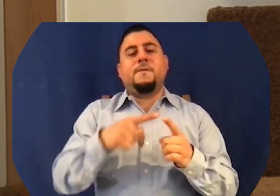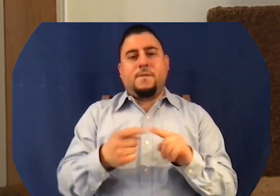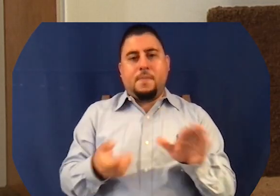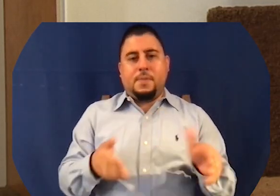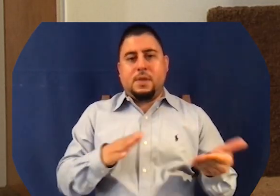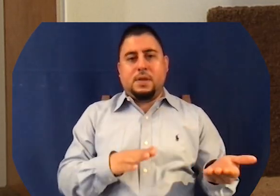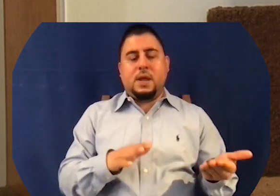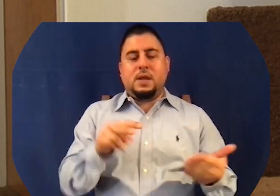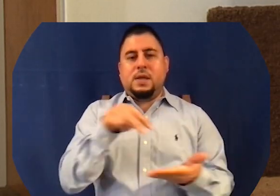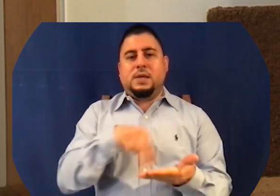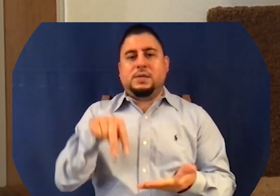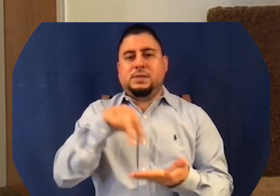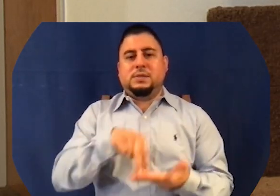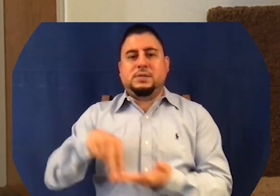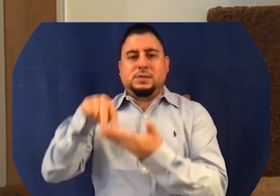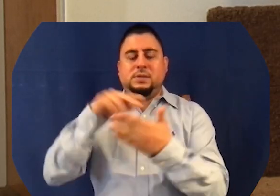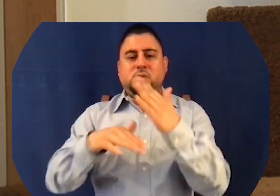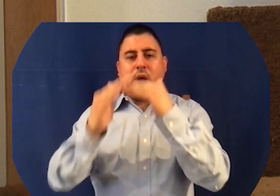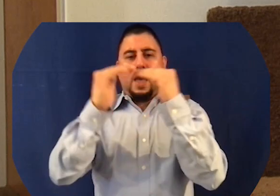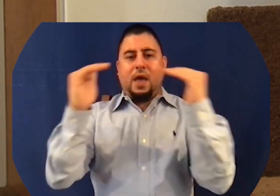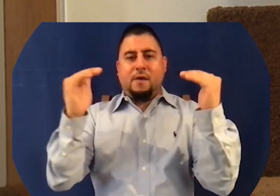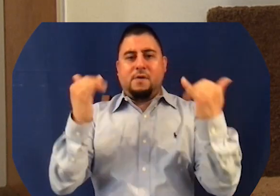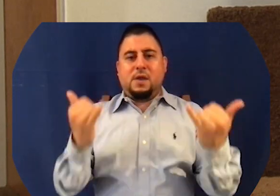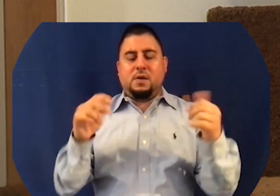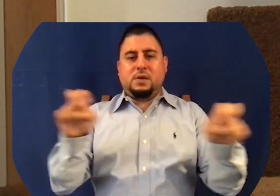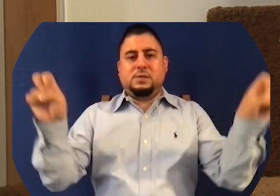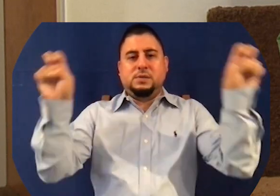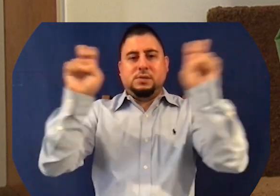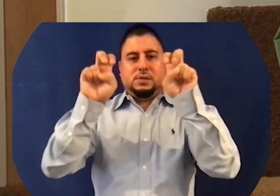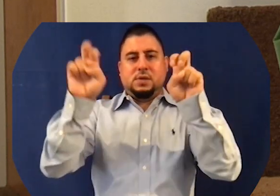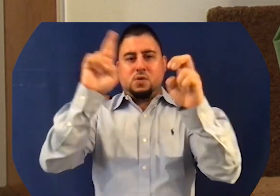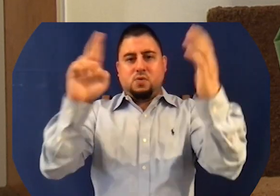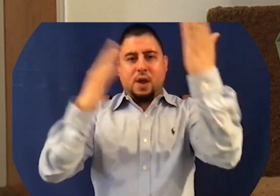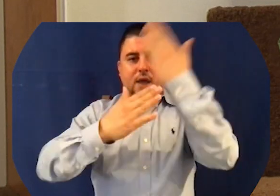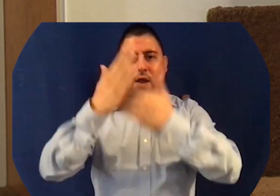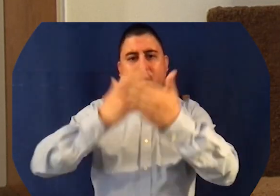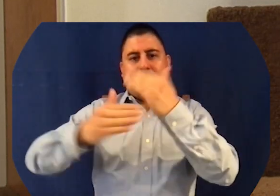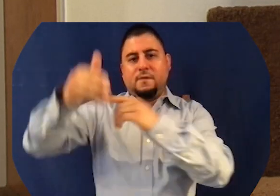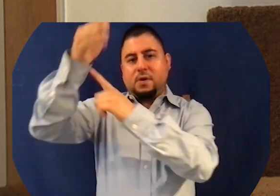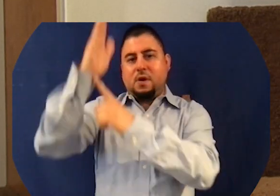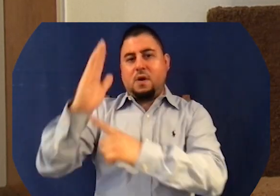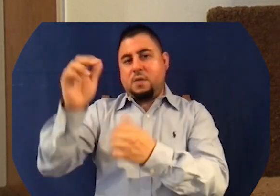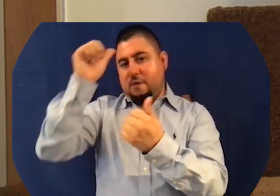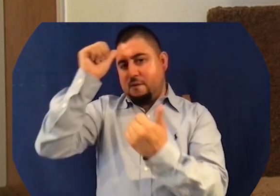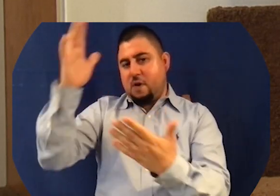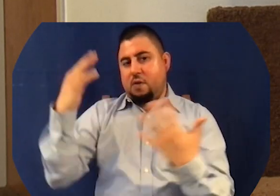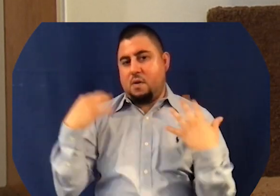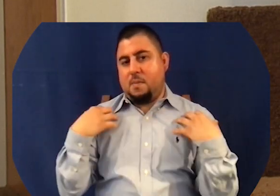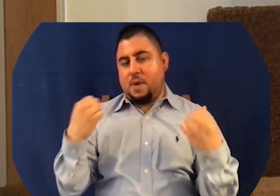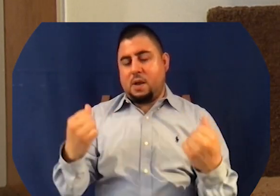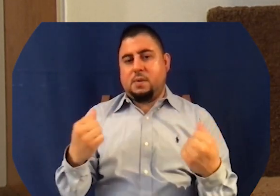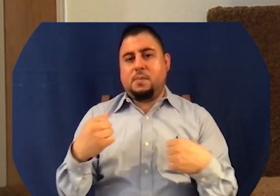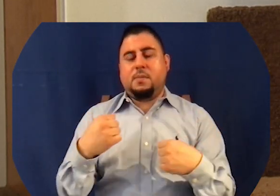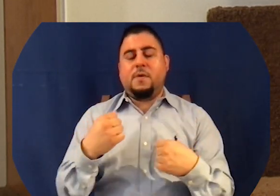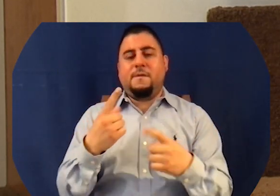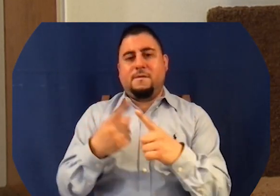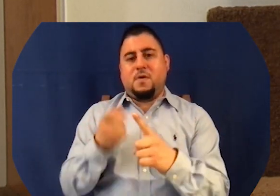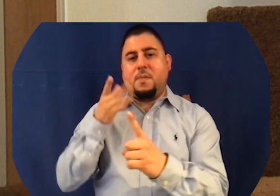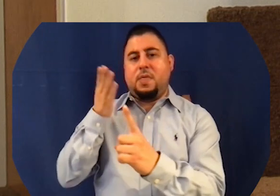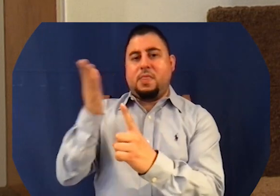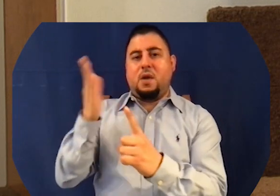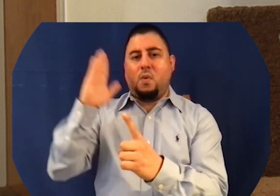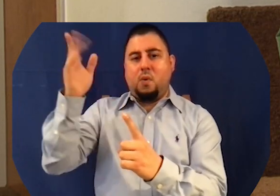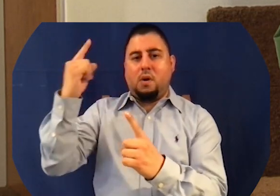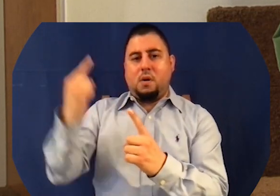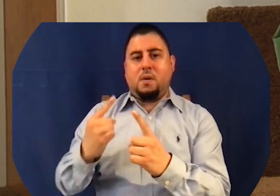dead. He ascended into heaven, and is seated at the right hand of God, the Father Almighty. From there he